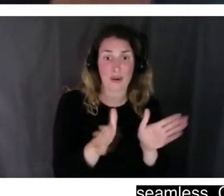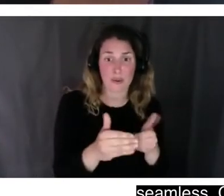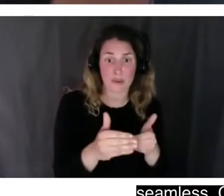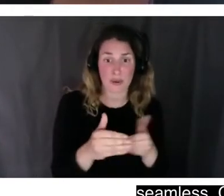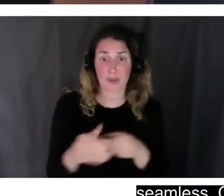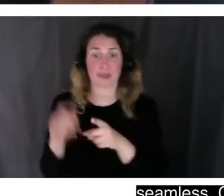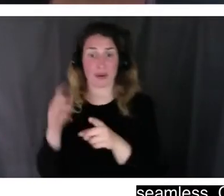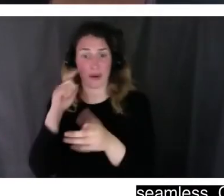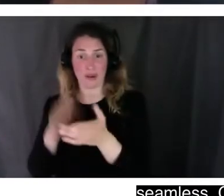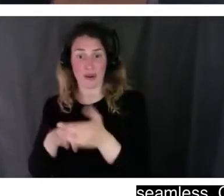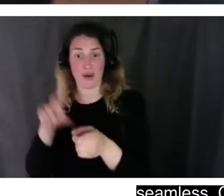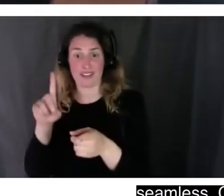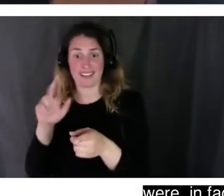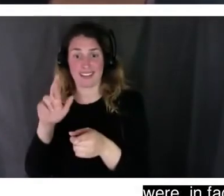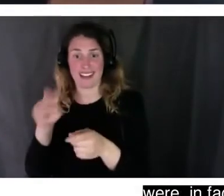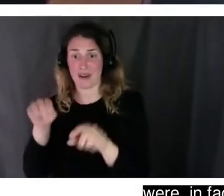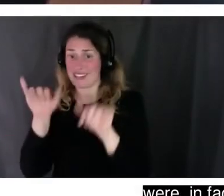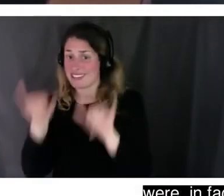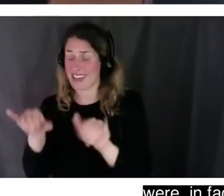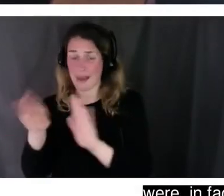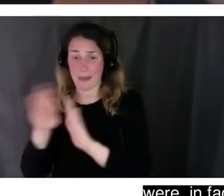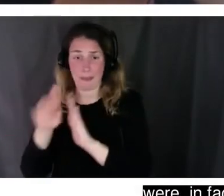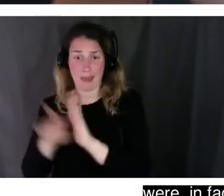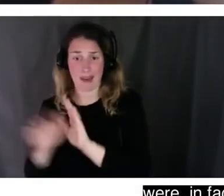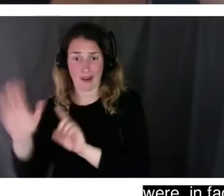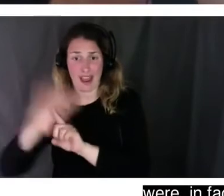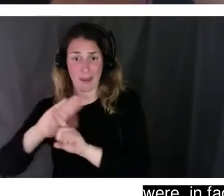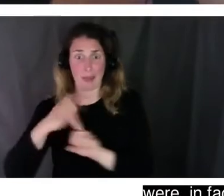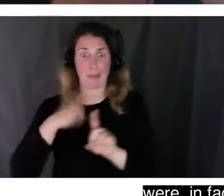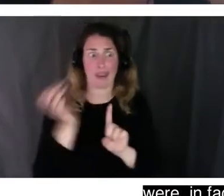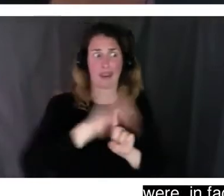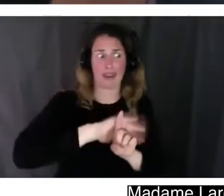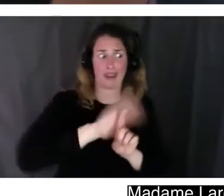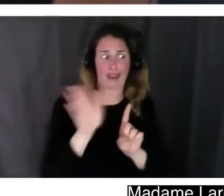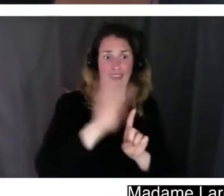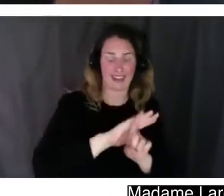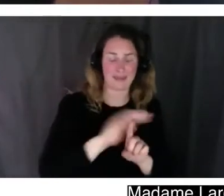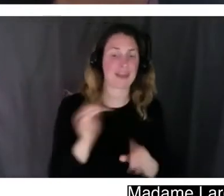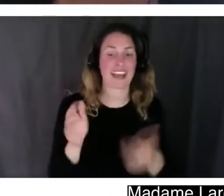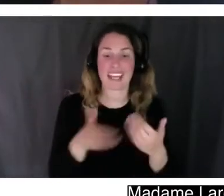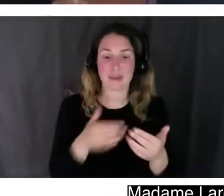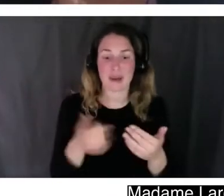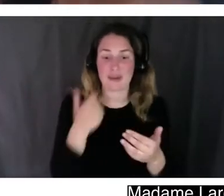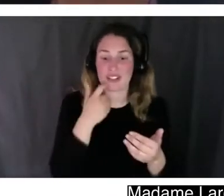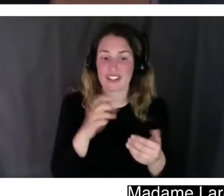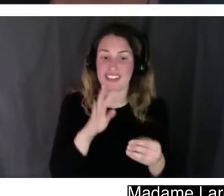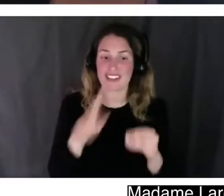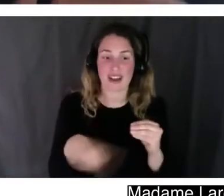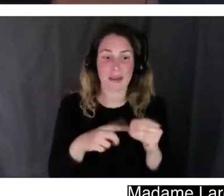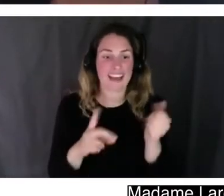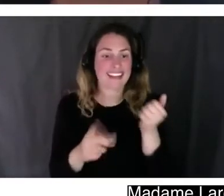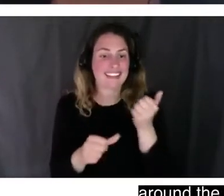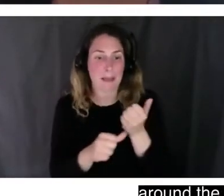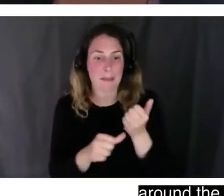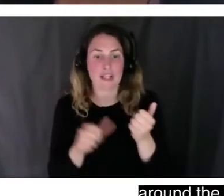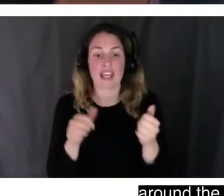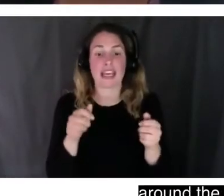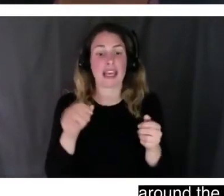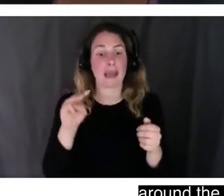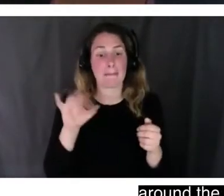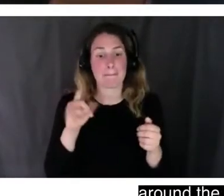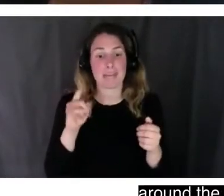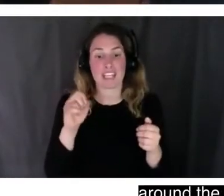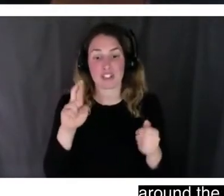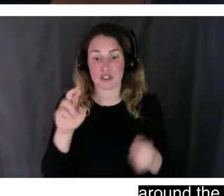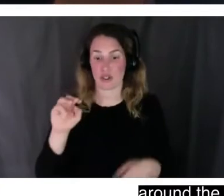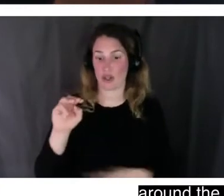God bless you. And Darren and I were, in fact, talking about Deputy Minister Madame Laroche's directives and discussions around the fact